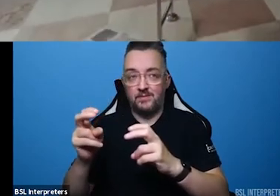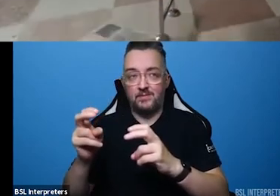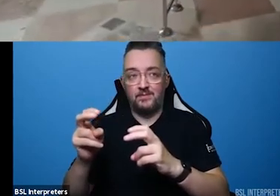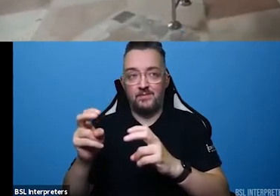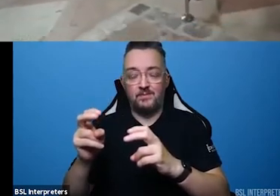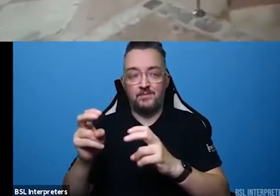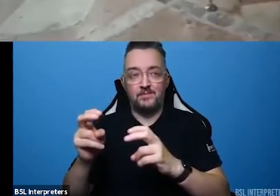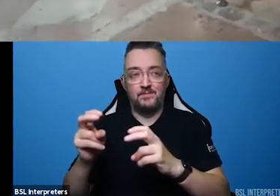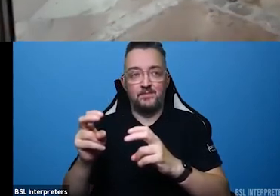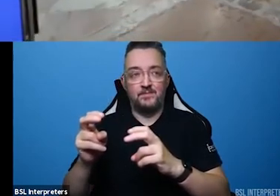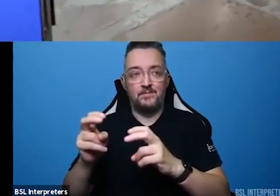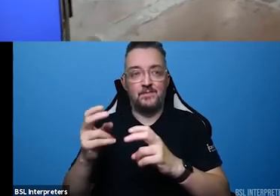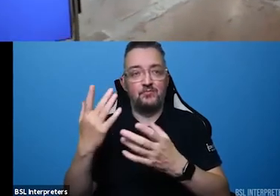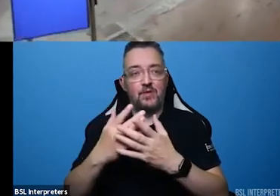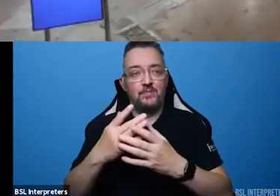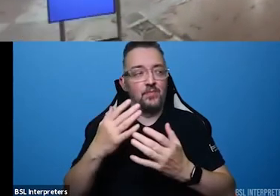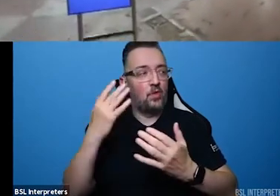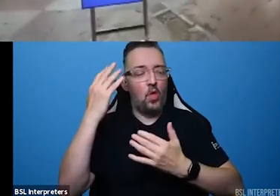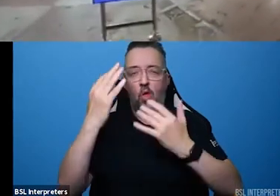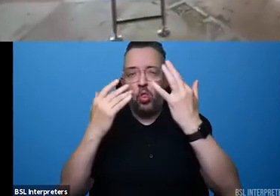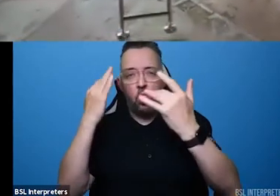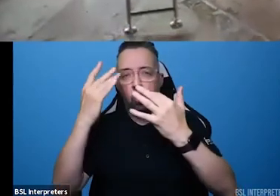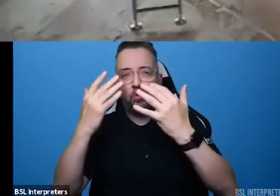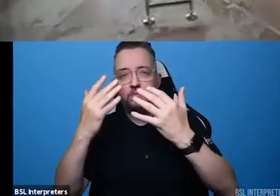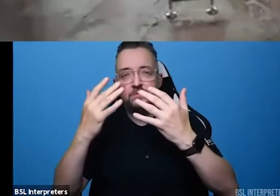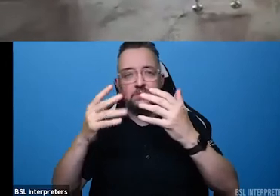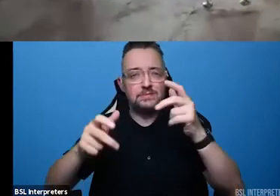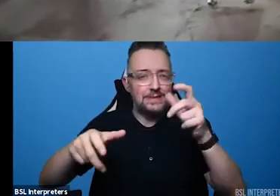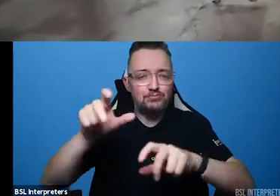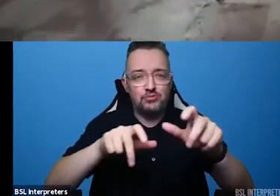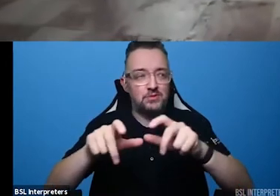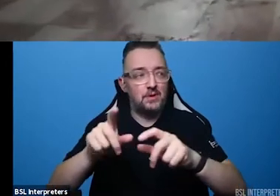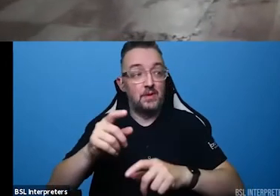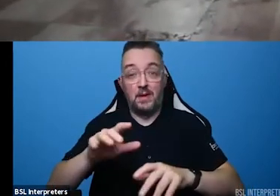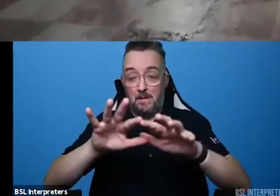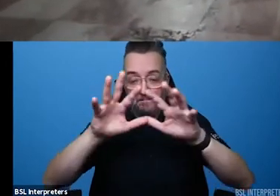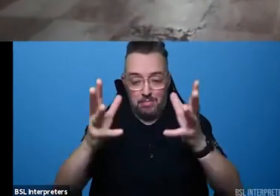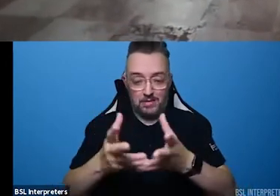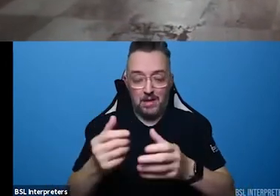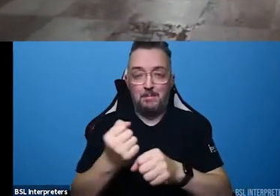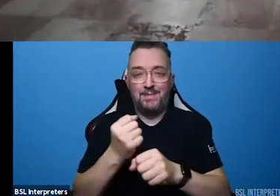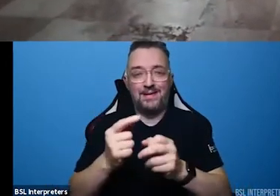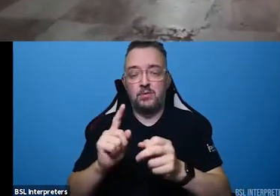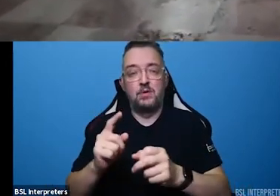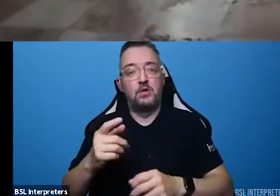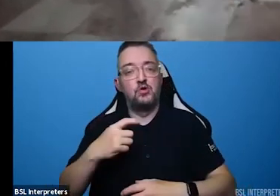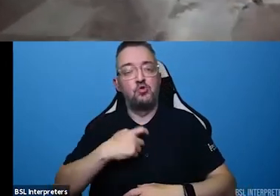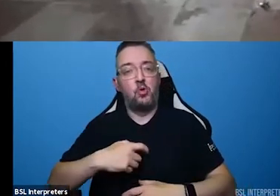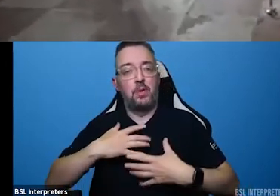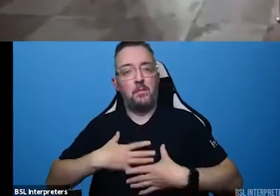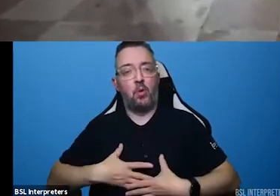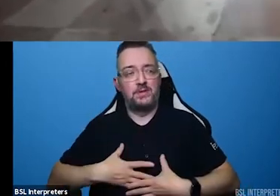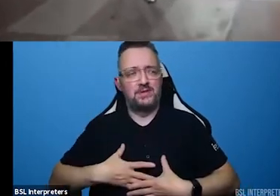thought experiment, planet made of human bodies, might be considered as kind of